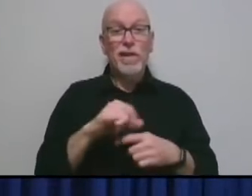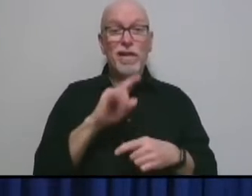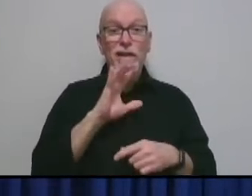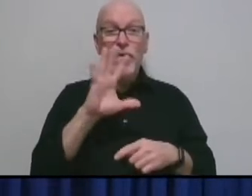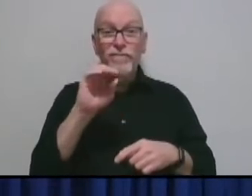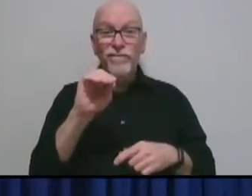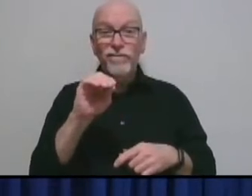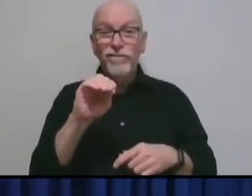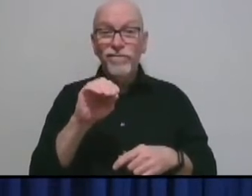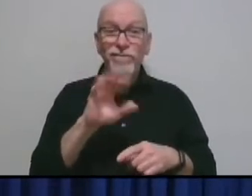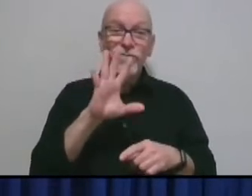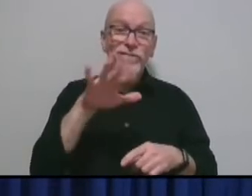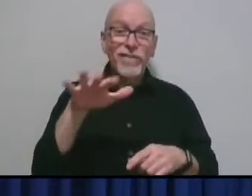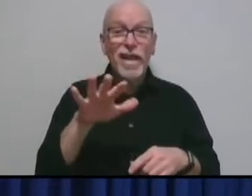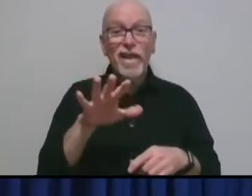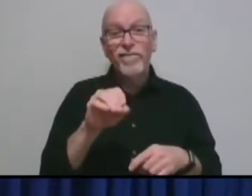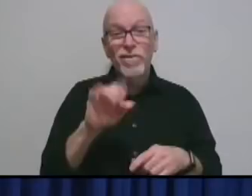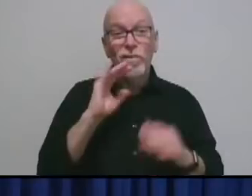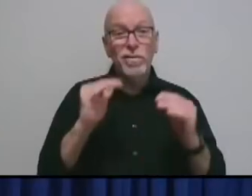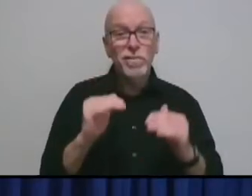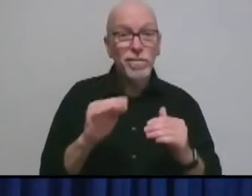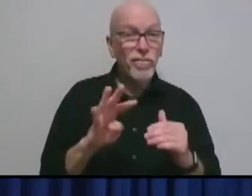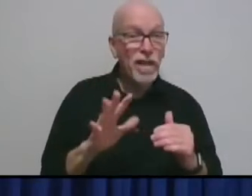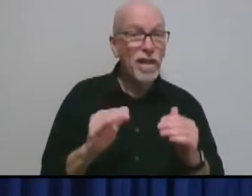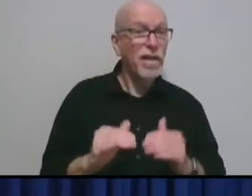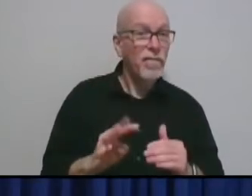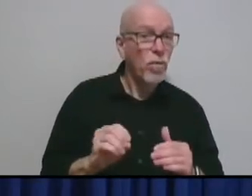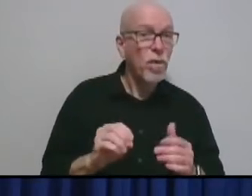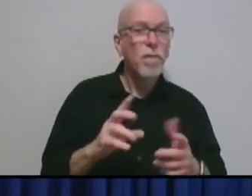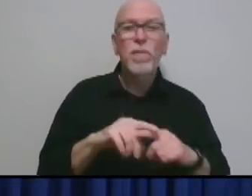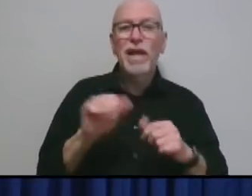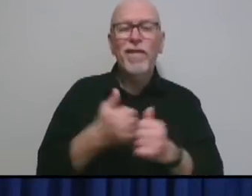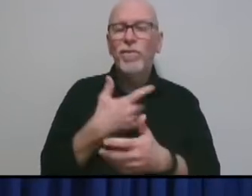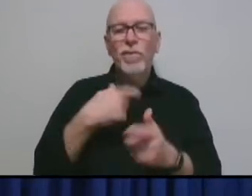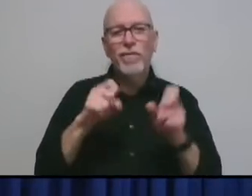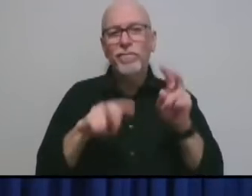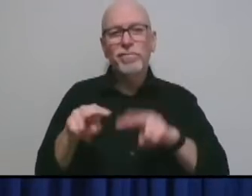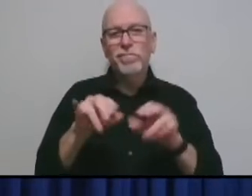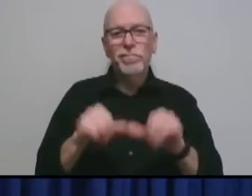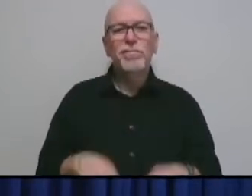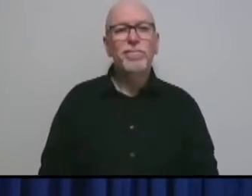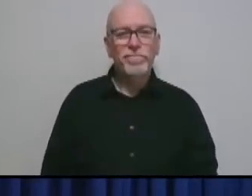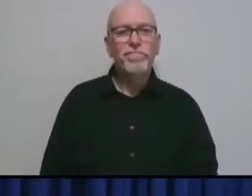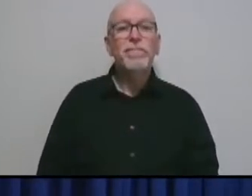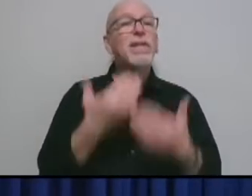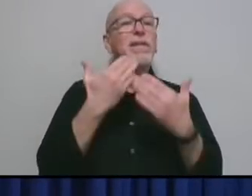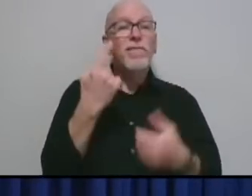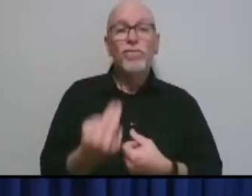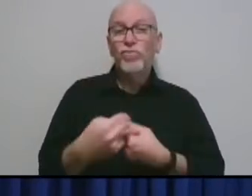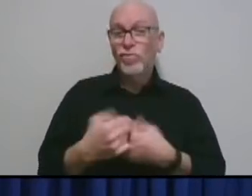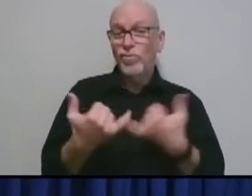50, or if you go to 45 or 40. So all these things factor in every day. Thank you for joining today's